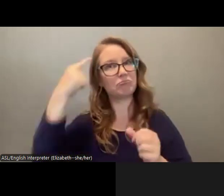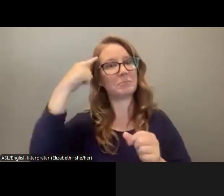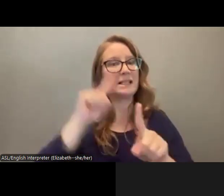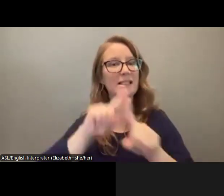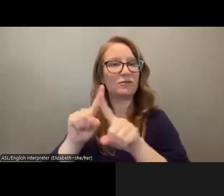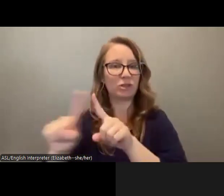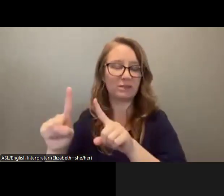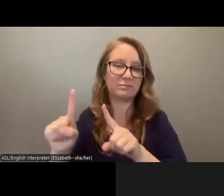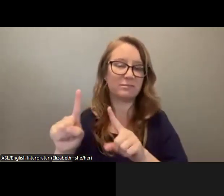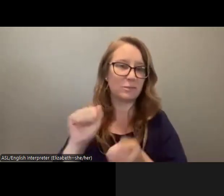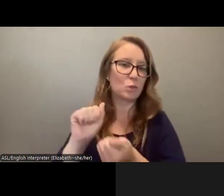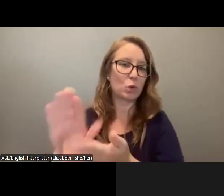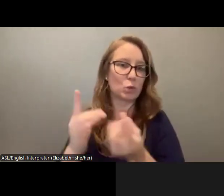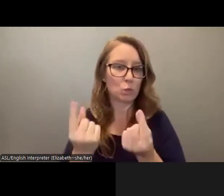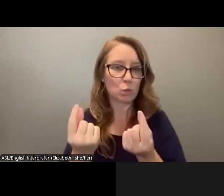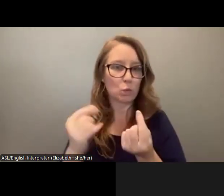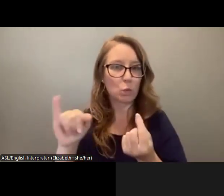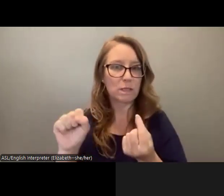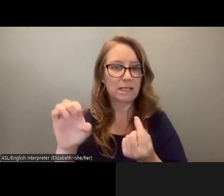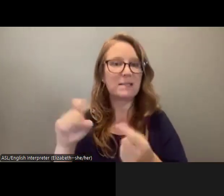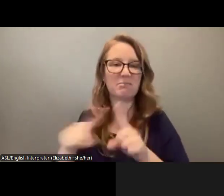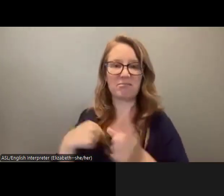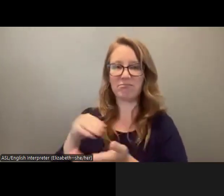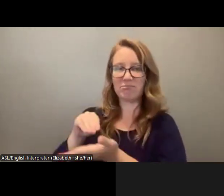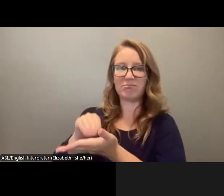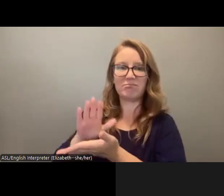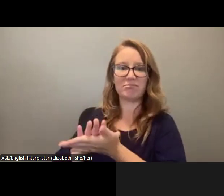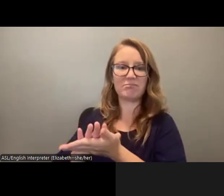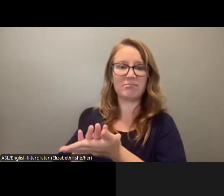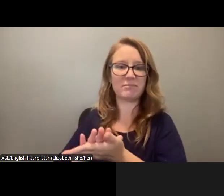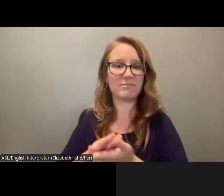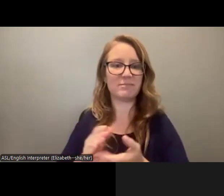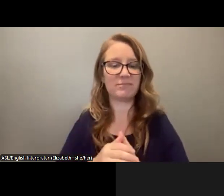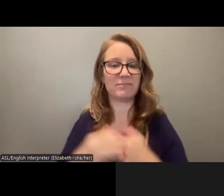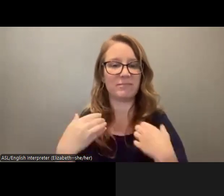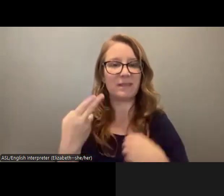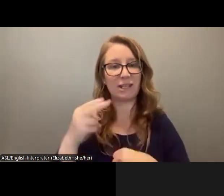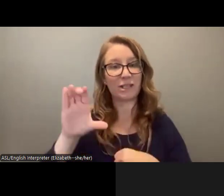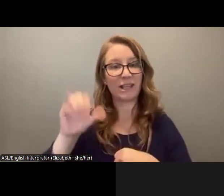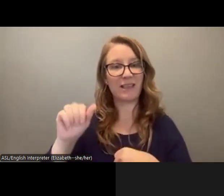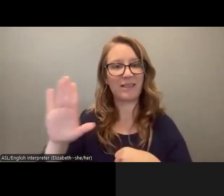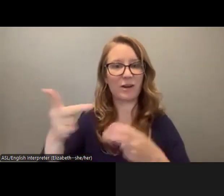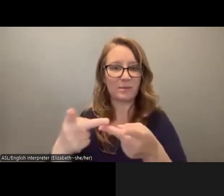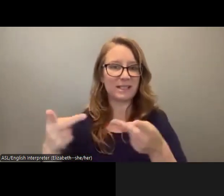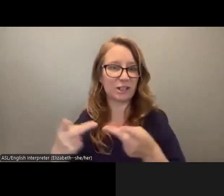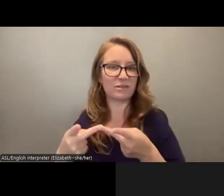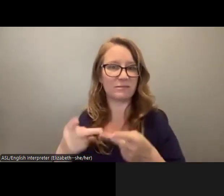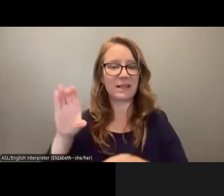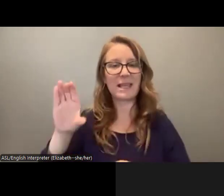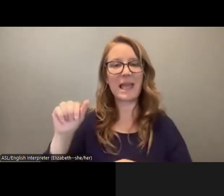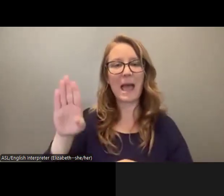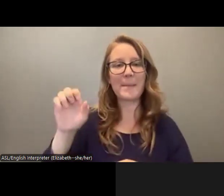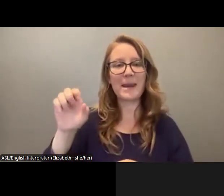Jose. But just noting here, the positionality of the Healthcare Authority as a cabinet